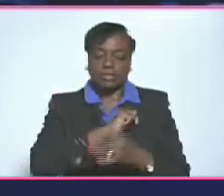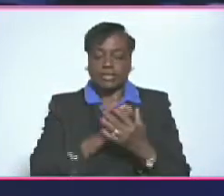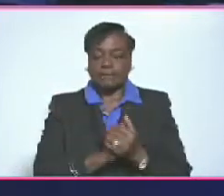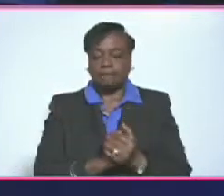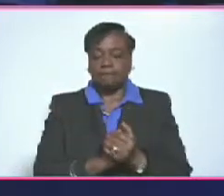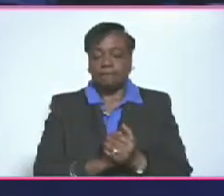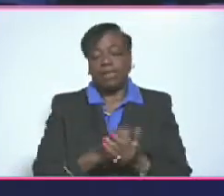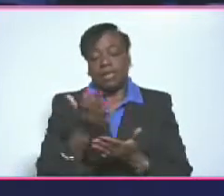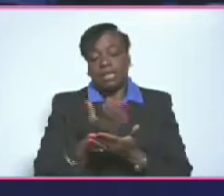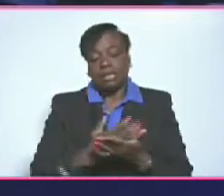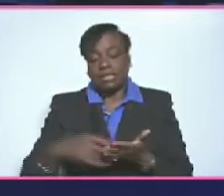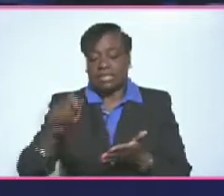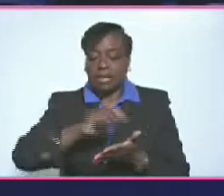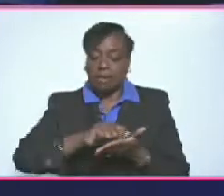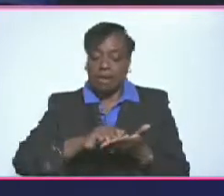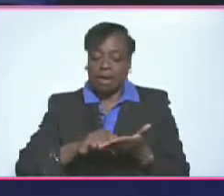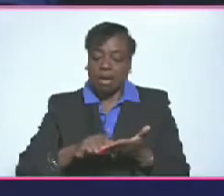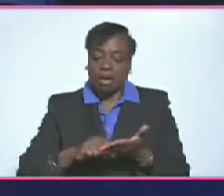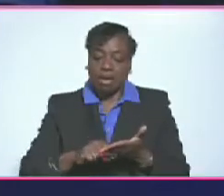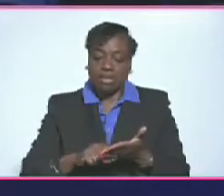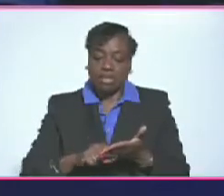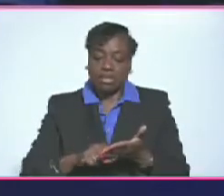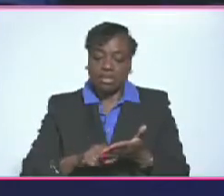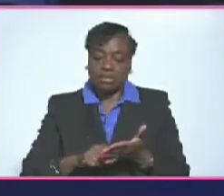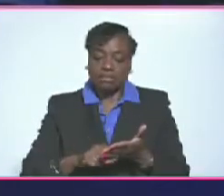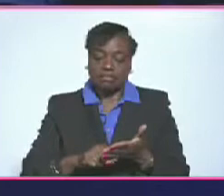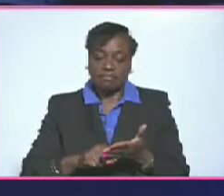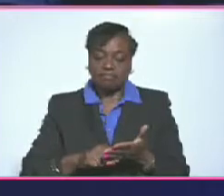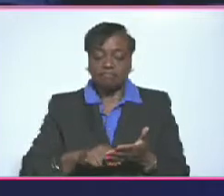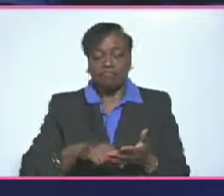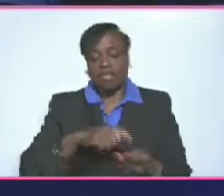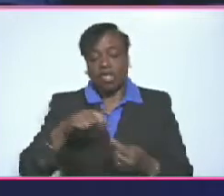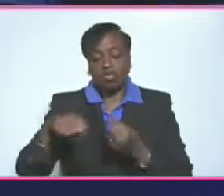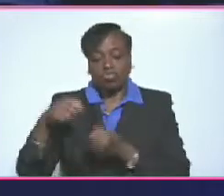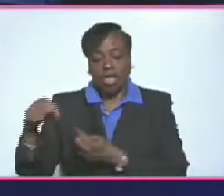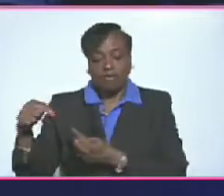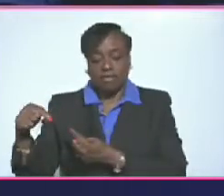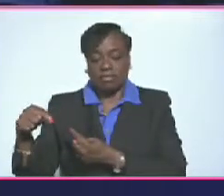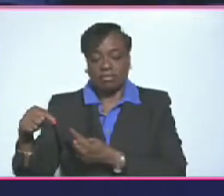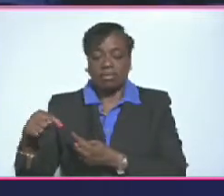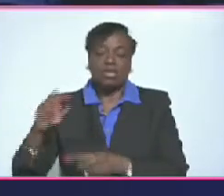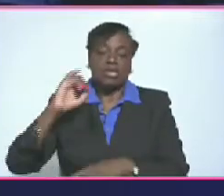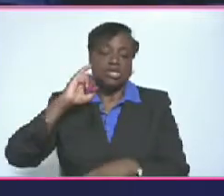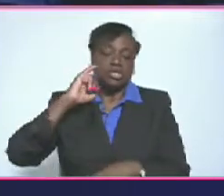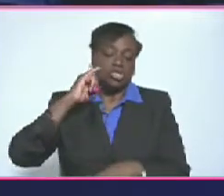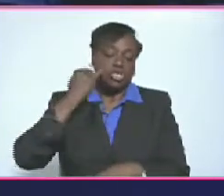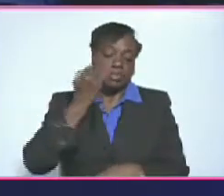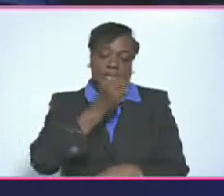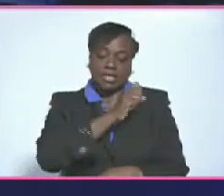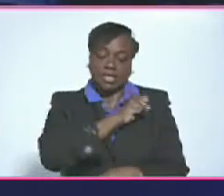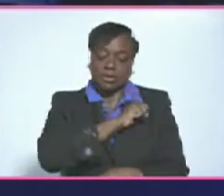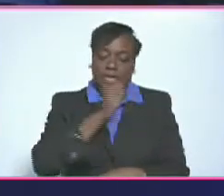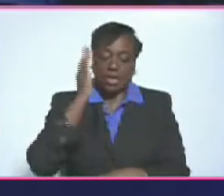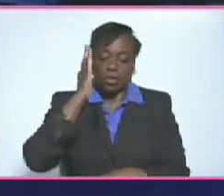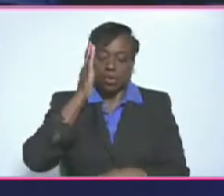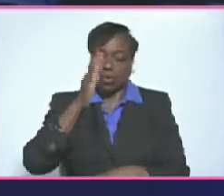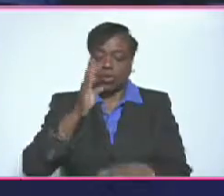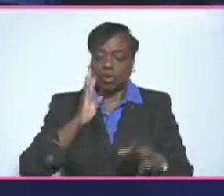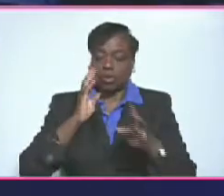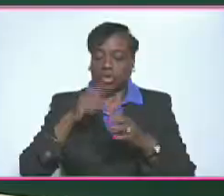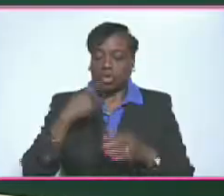A bit of art, travel rather, is with Jiminy De Swain will tell us about this week in the arts and entertainment feature, Catching the